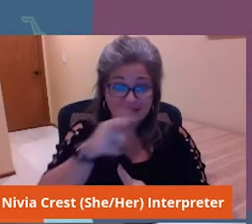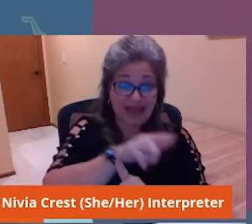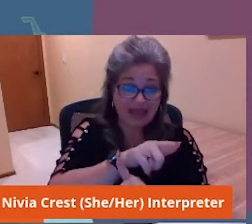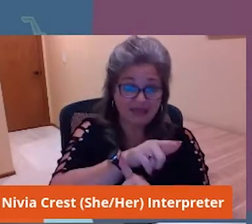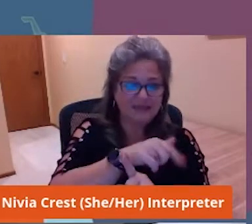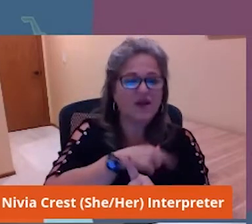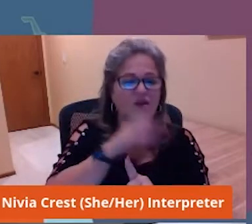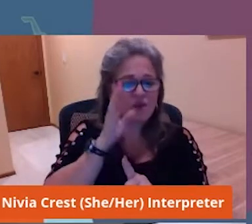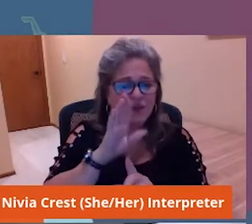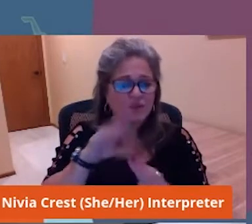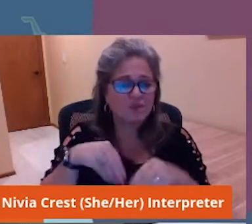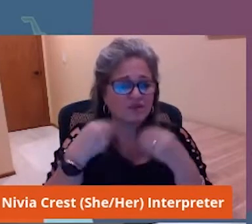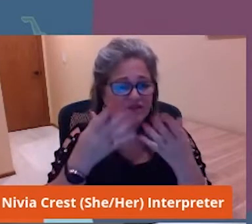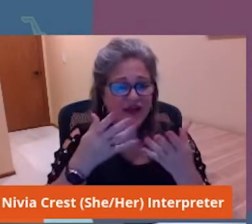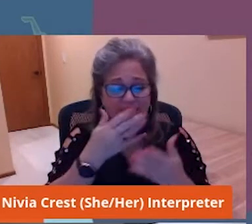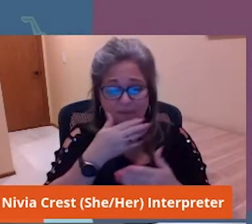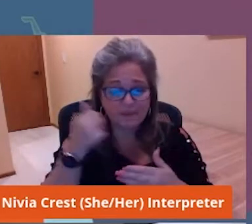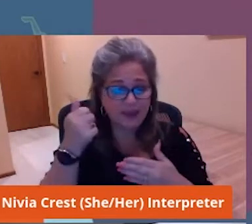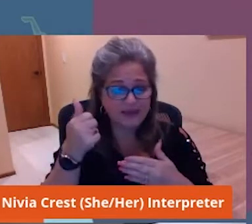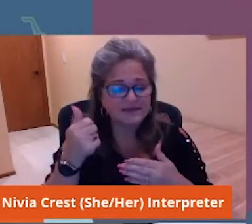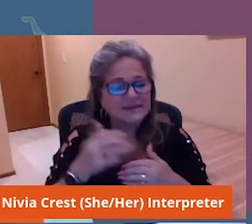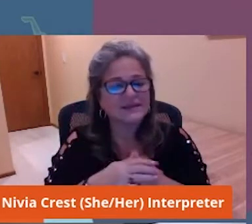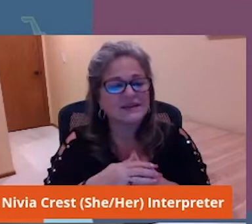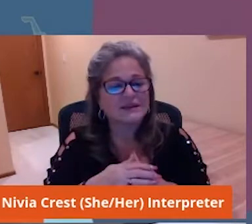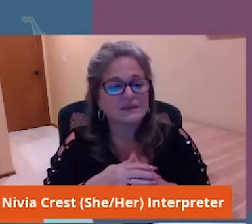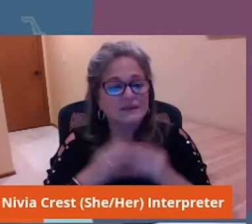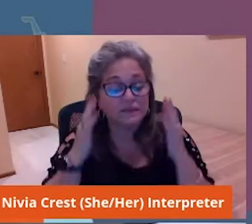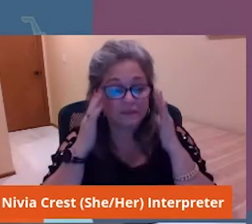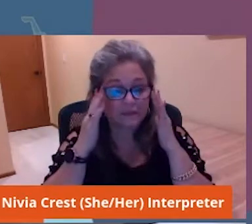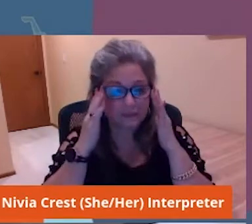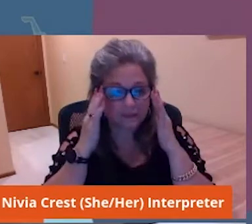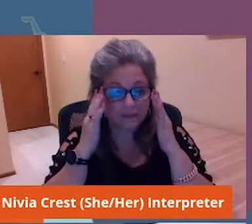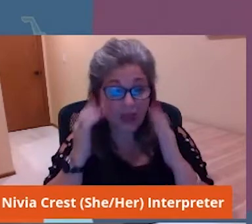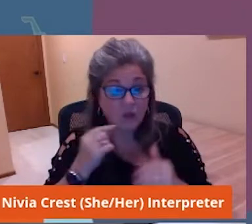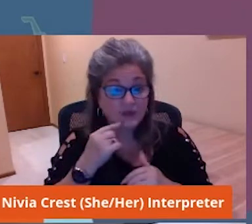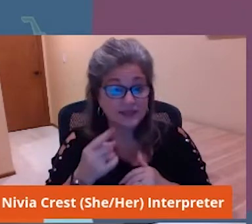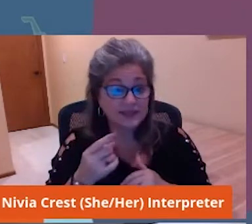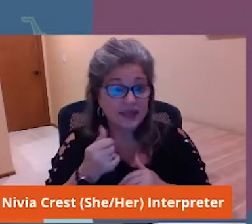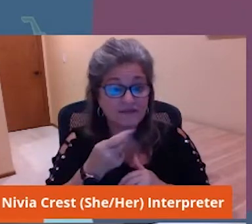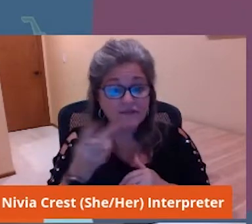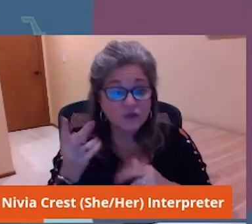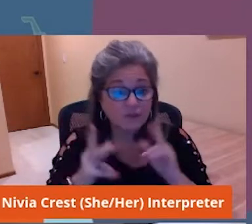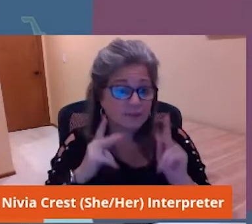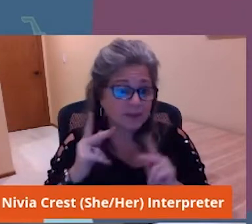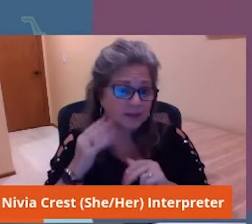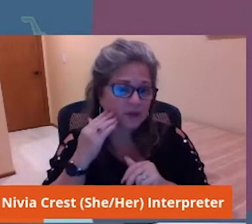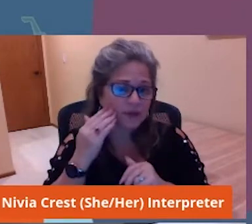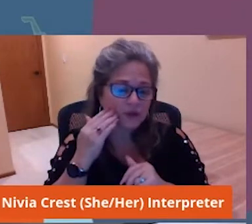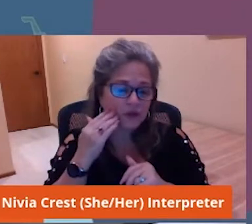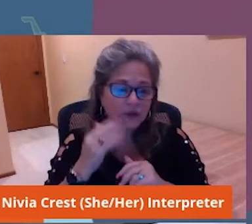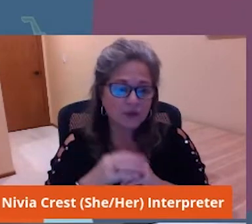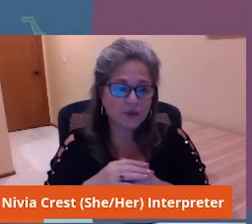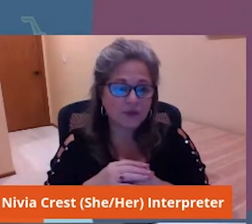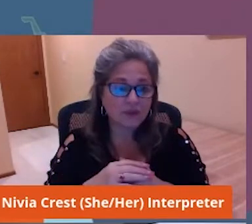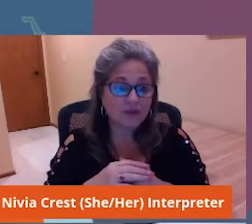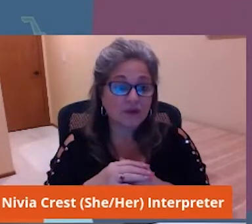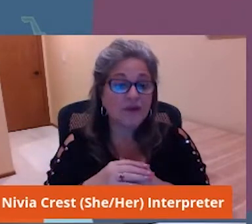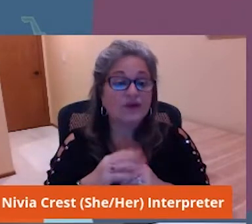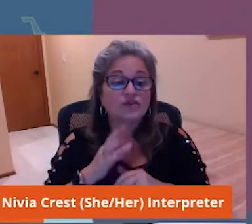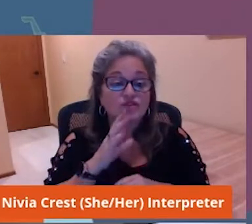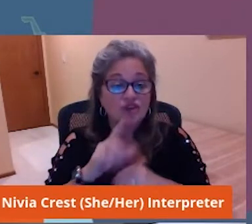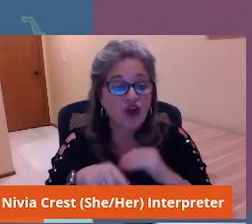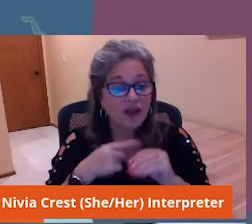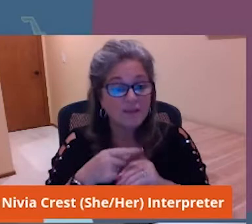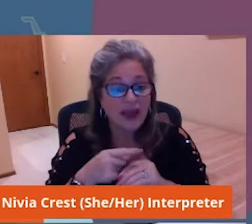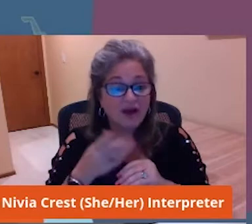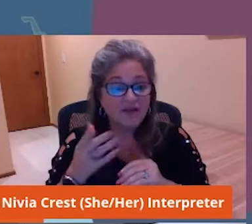the next level. You know, I think I want to call out some folks just to talk about